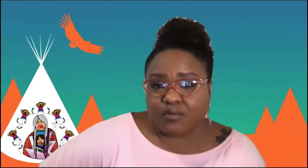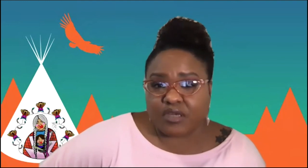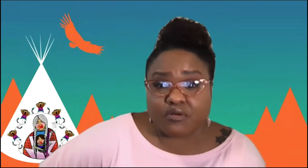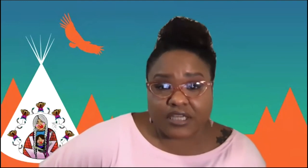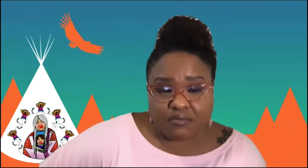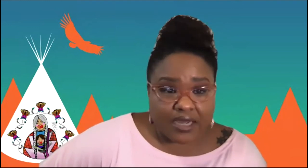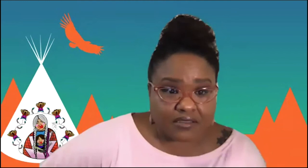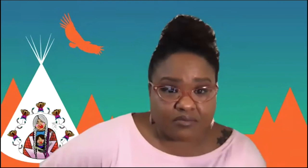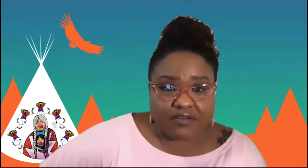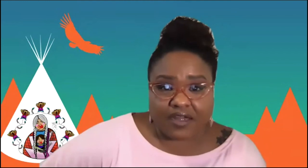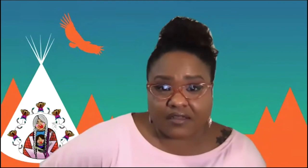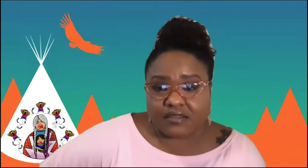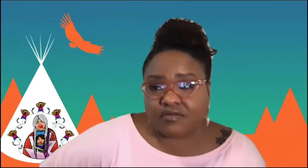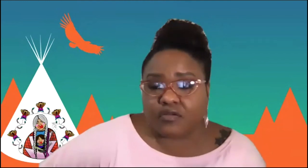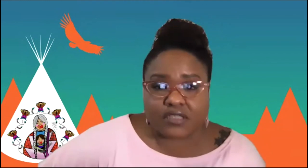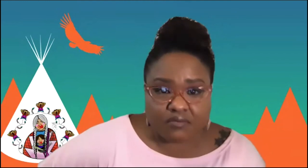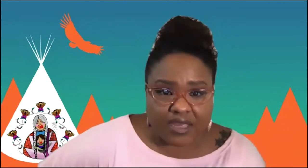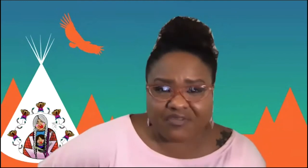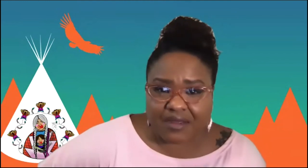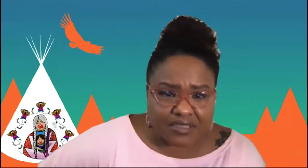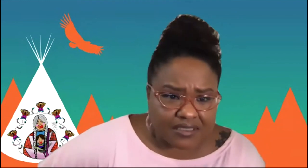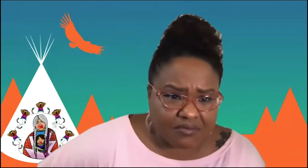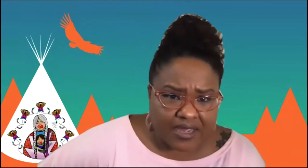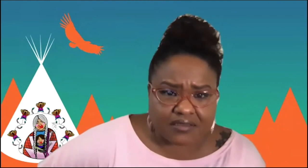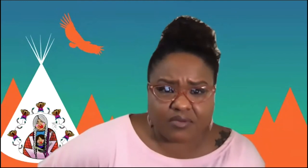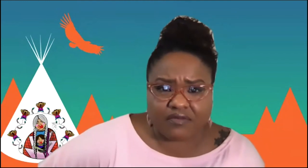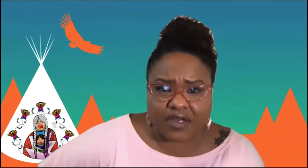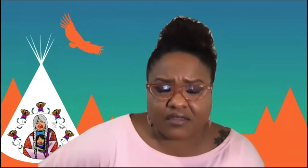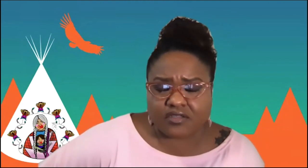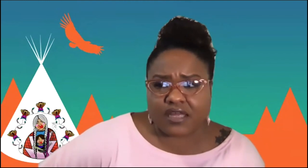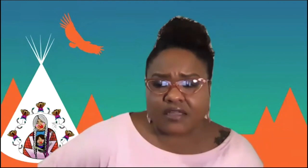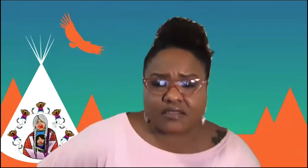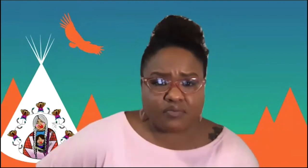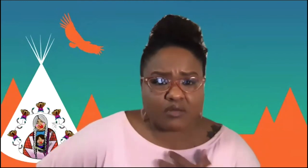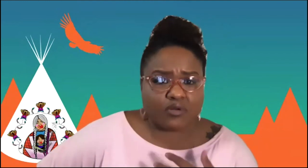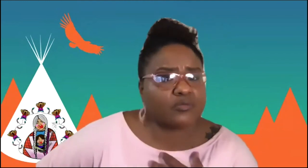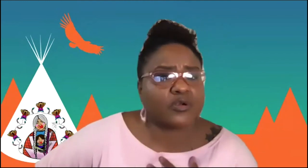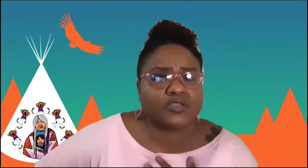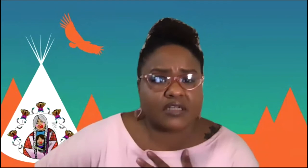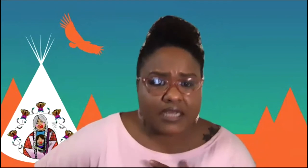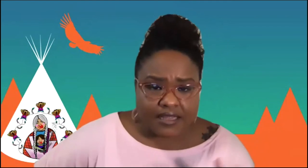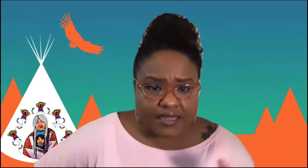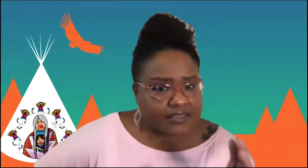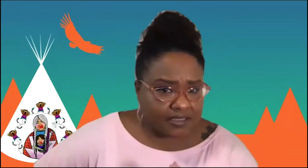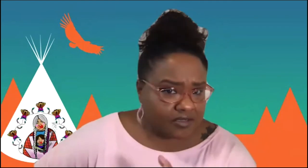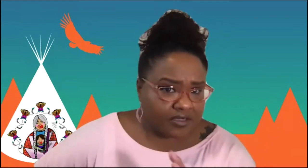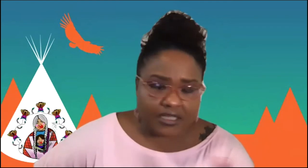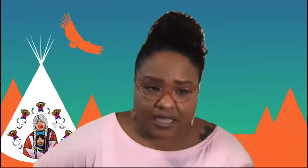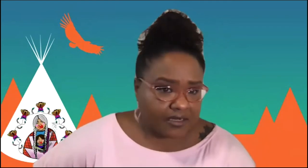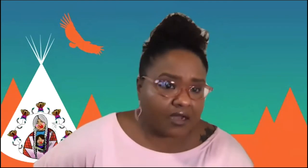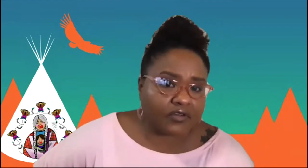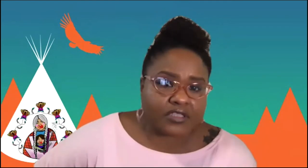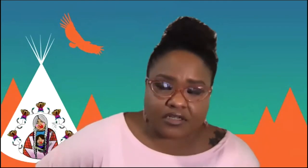So people impacted by violence, families impacted by violence, so that it's the people, the person that's centered